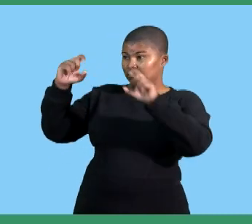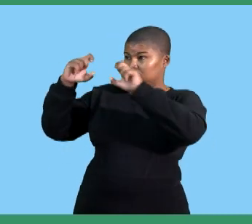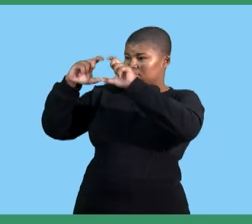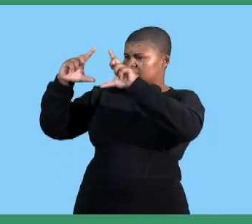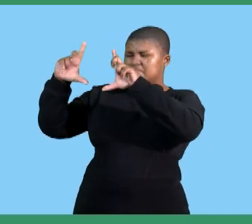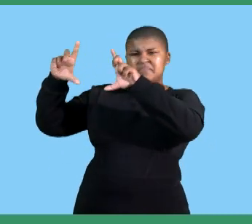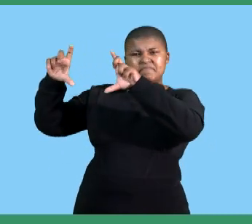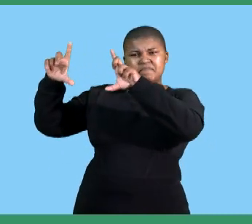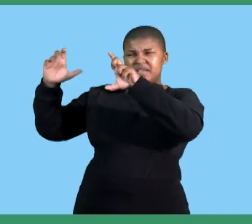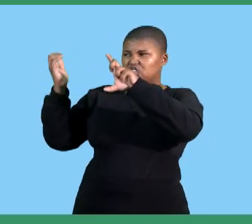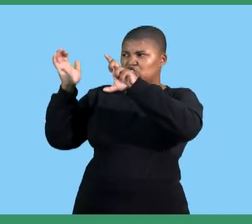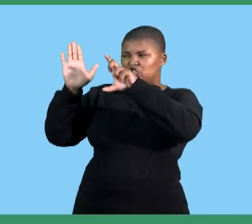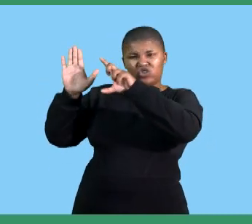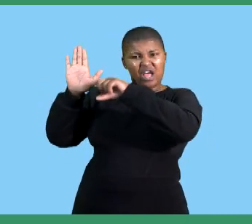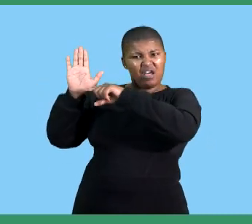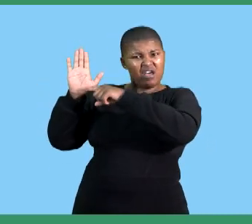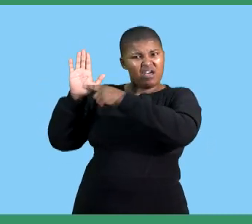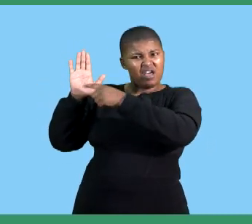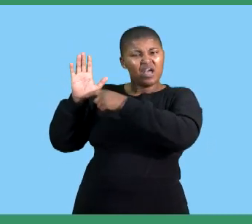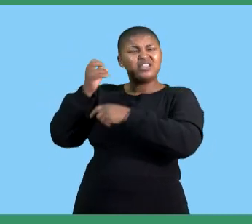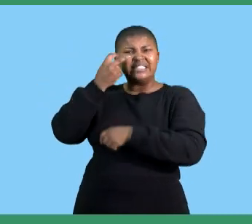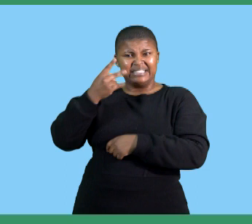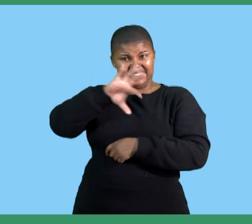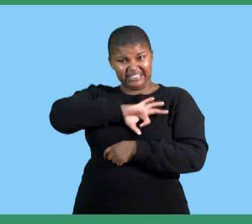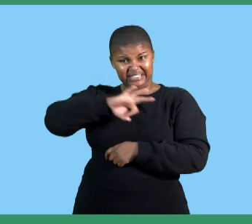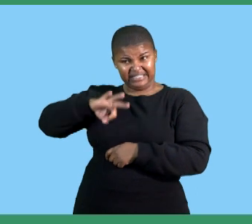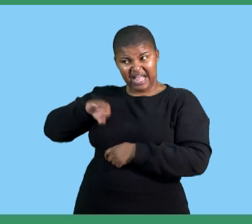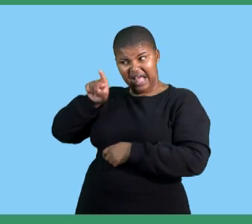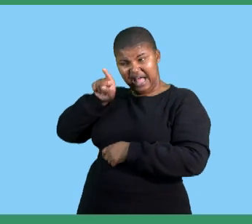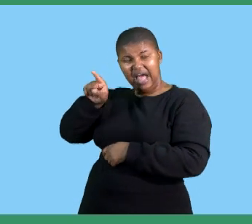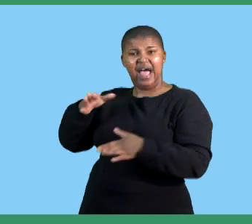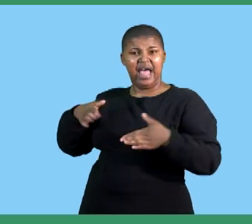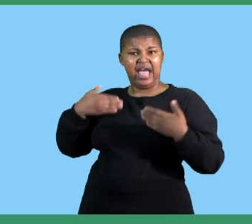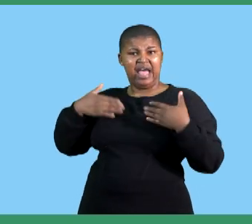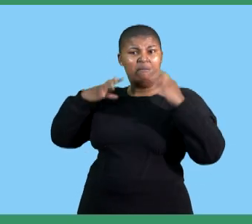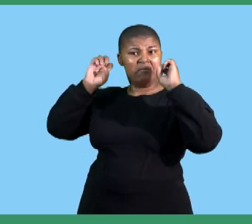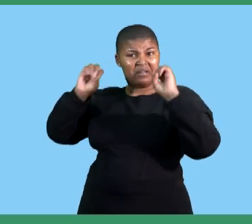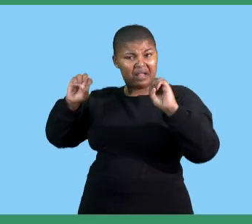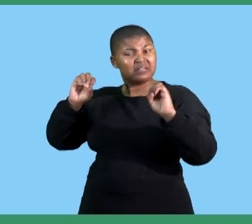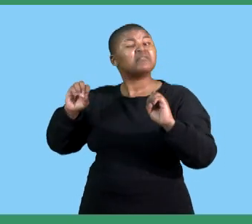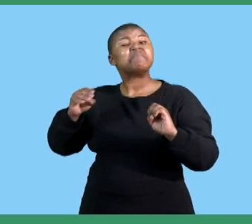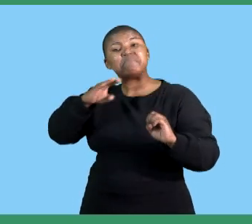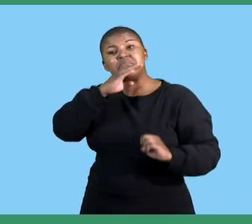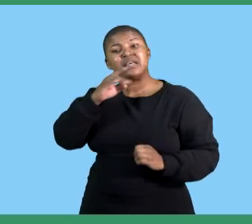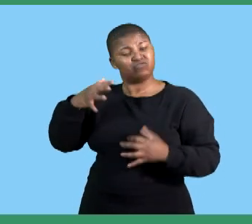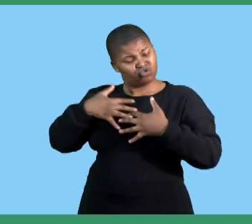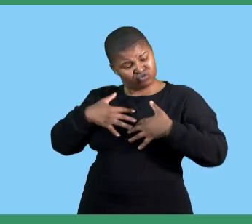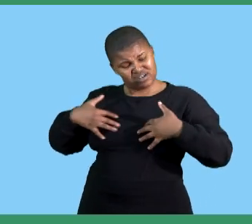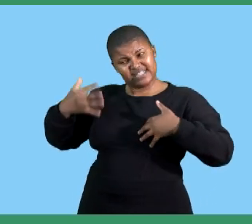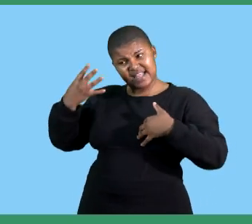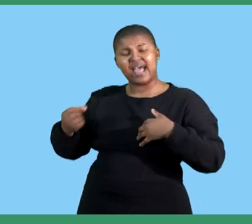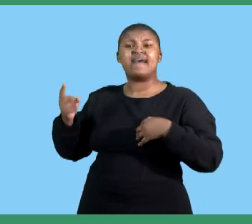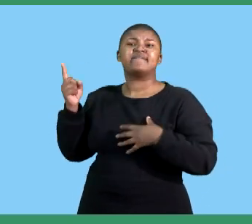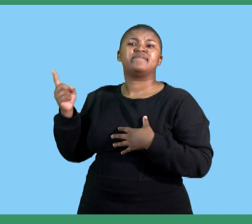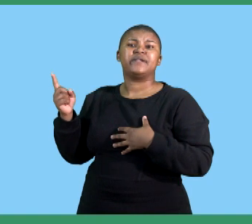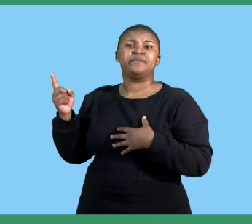the employees in that workplace are not happy, which means there has to be stress involved there. Now you